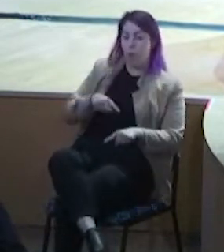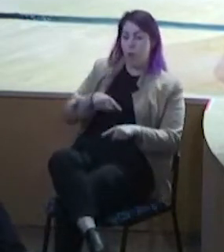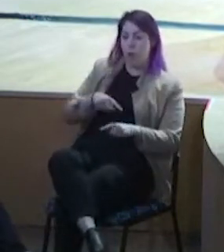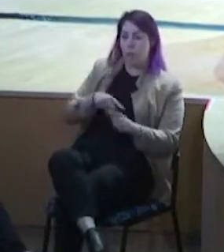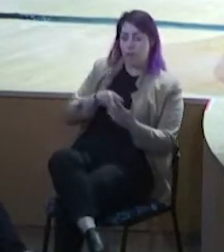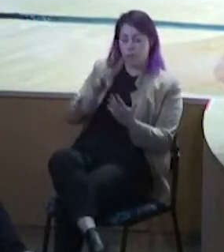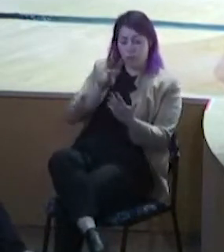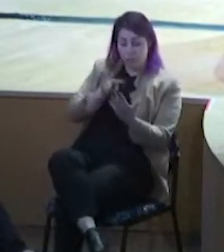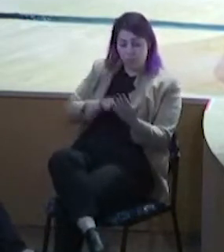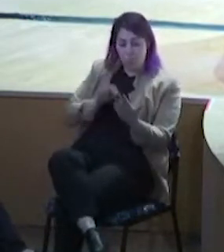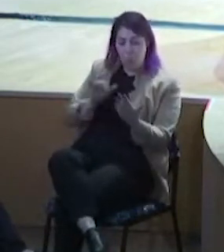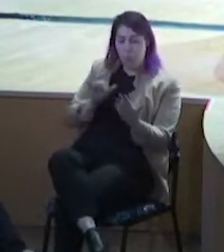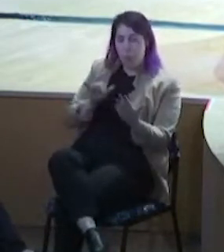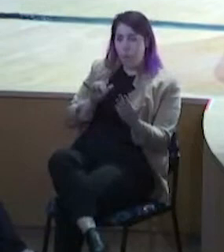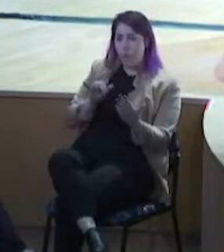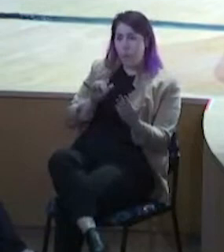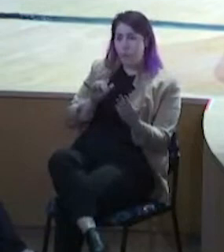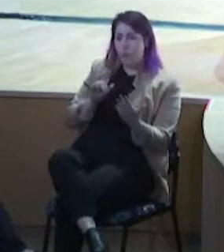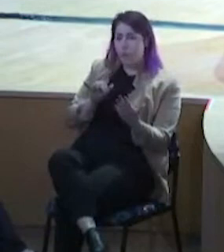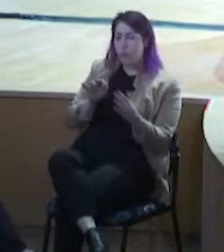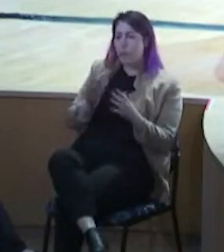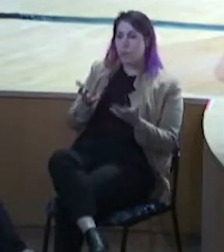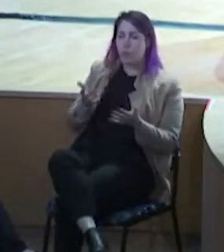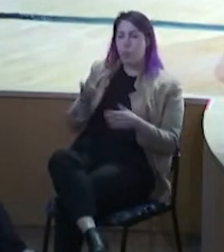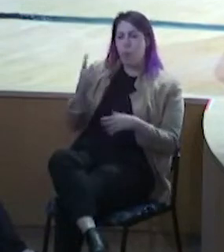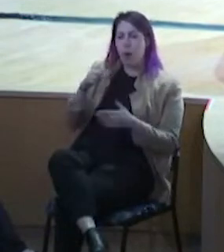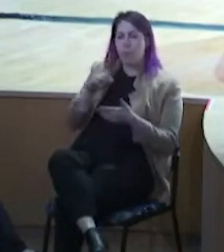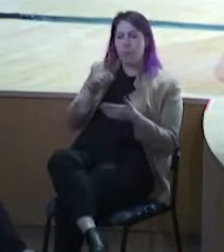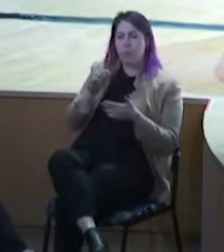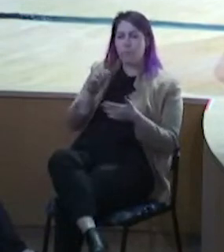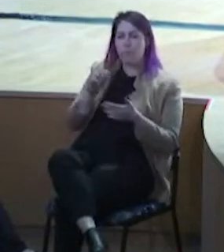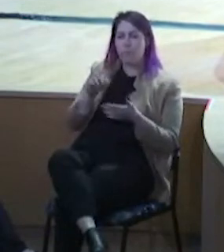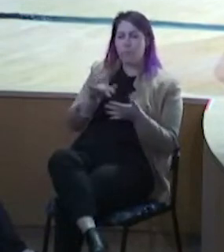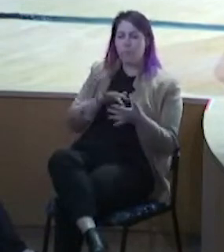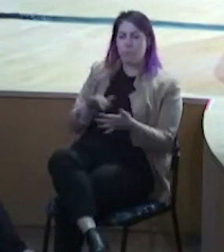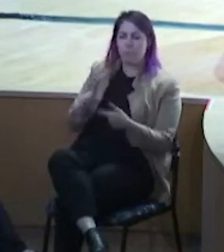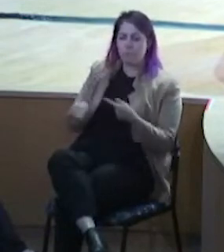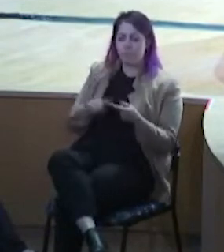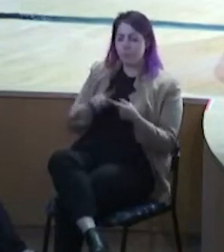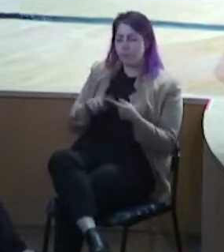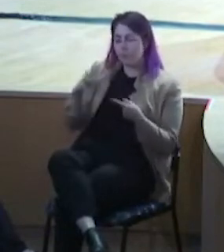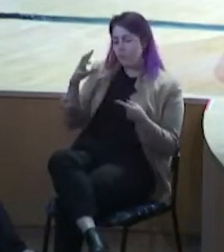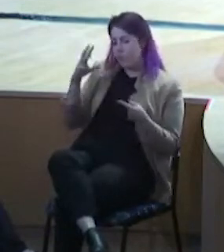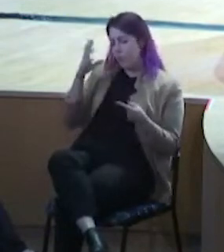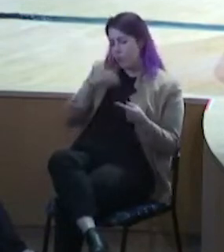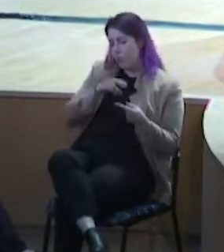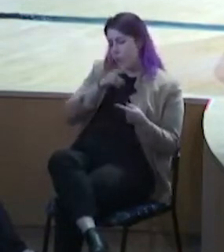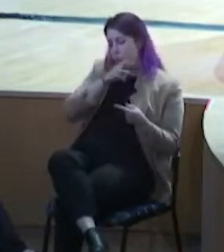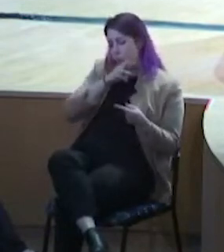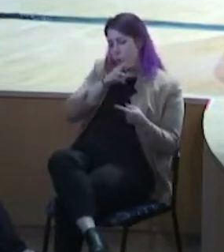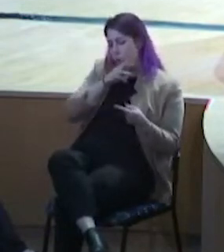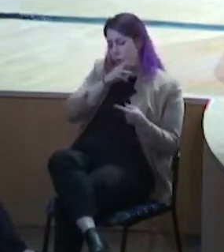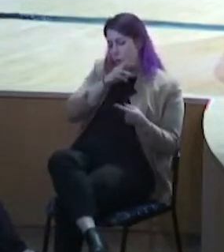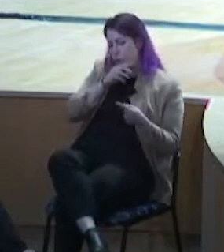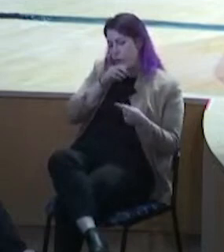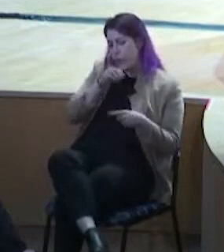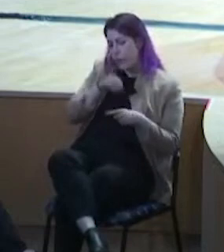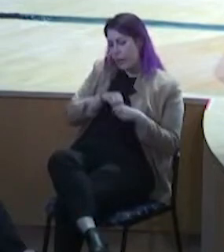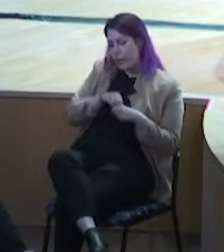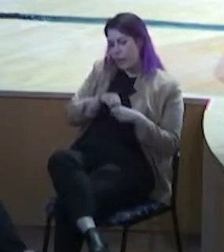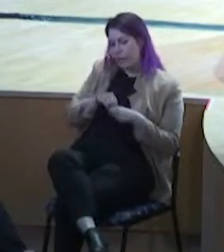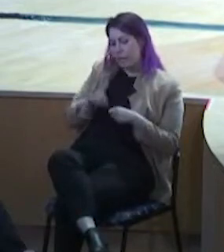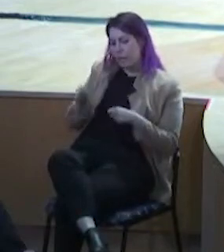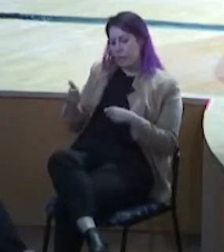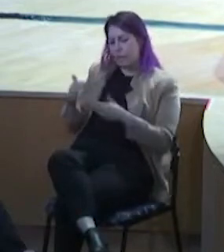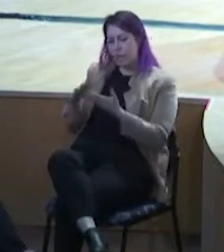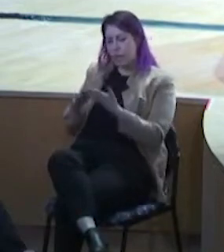did like a very minute study of the beautiful water that was in Xochimilco. They say they